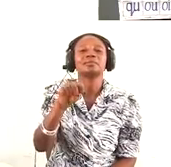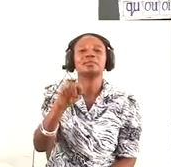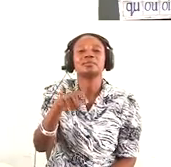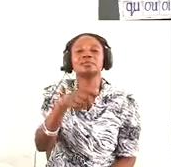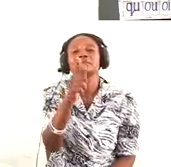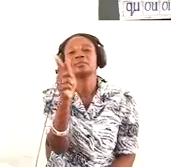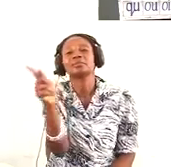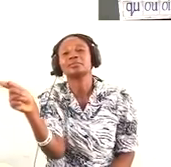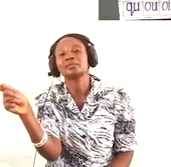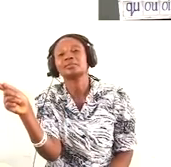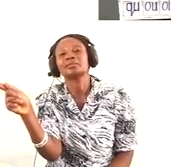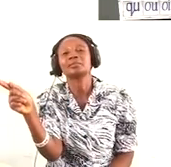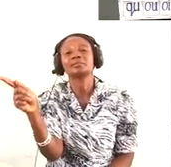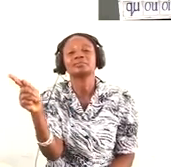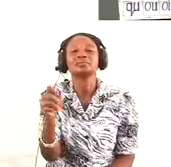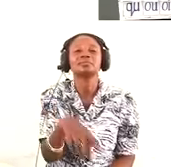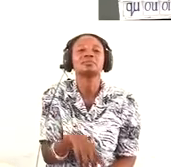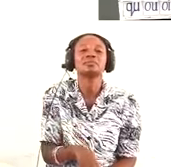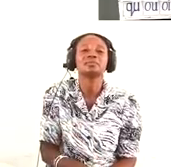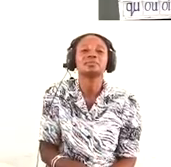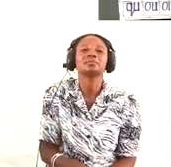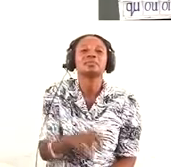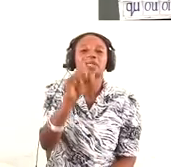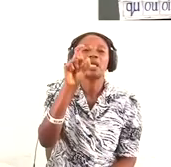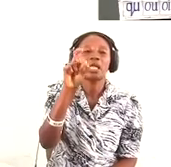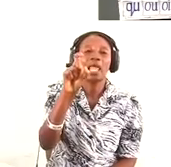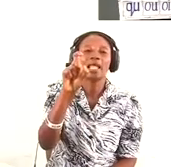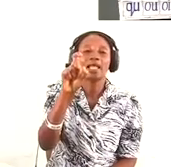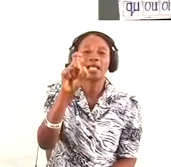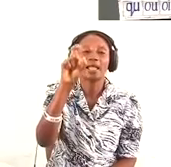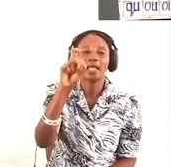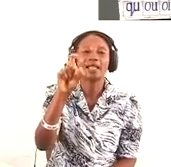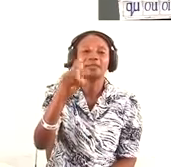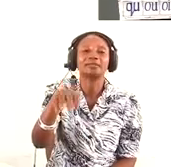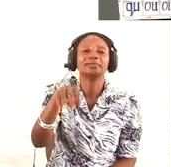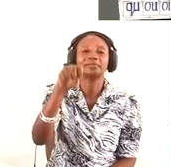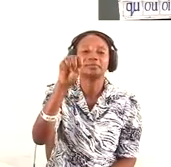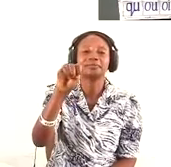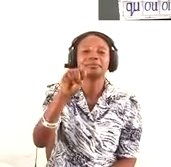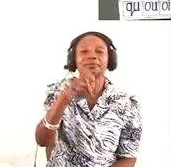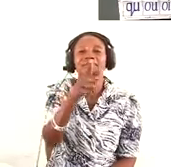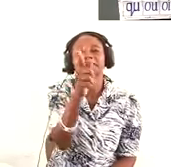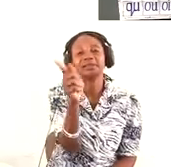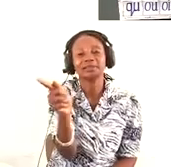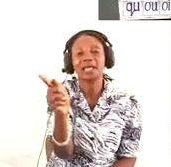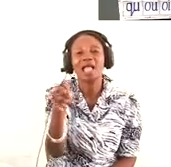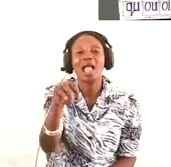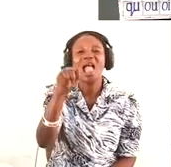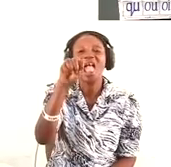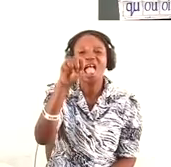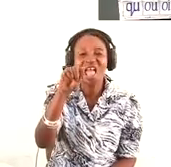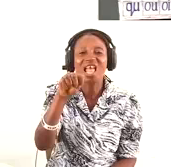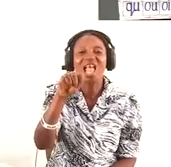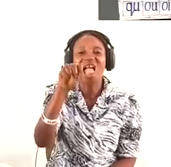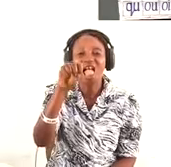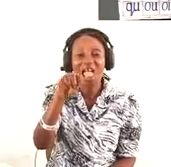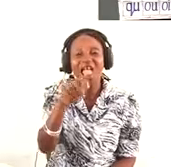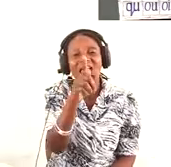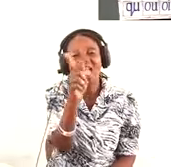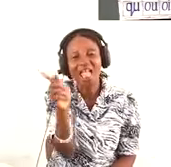Egg. This sound is E. What is this? Egg. The sound is E.